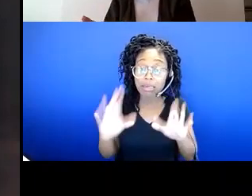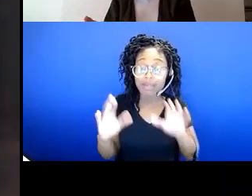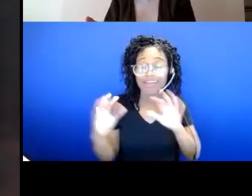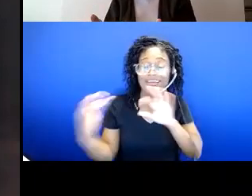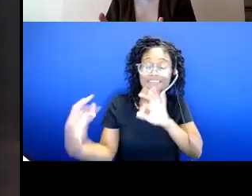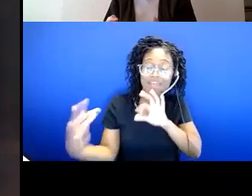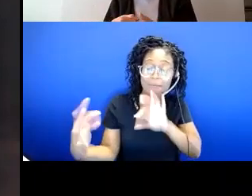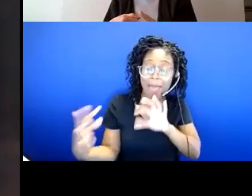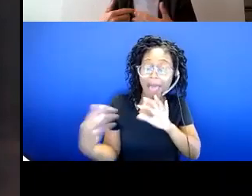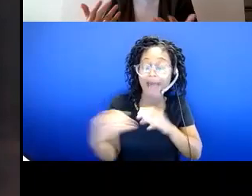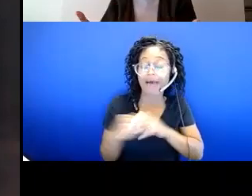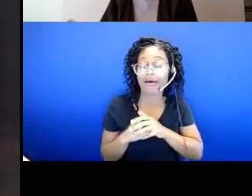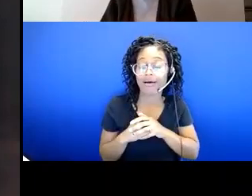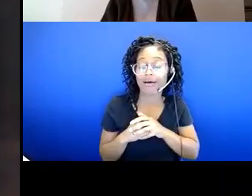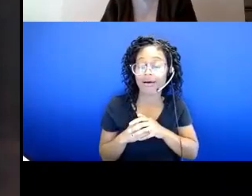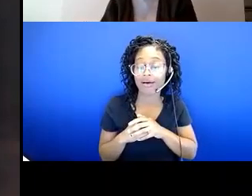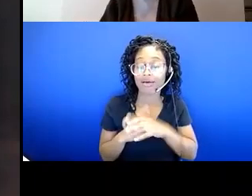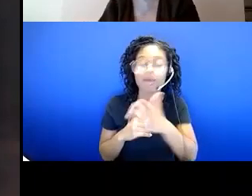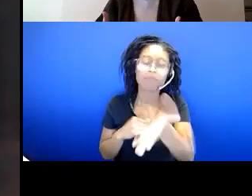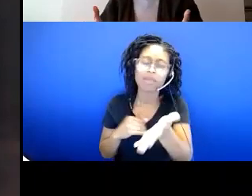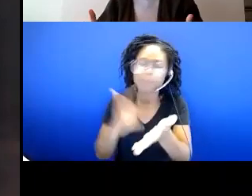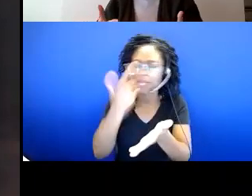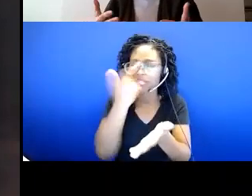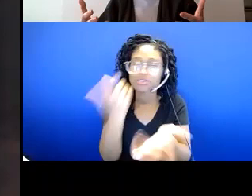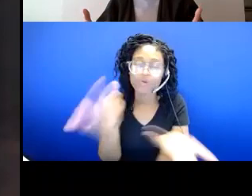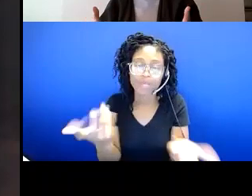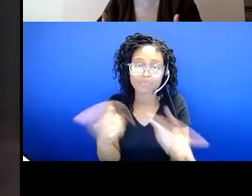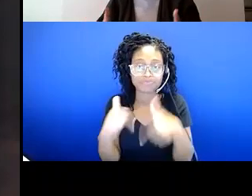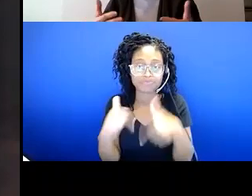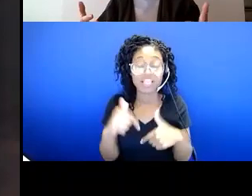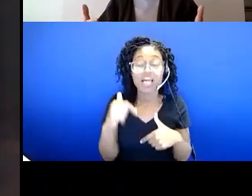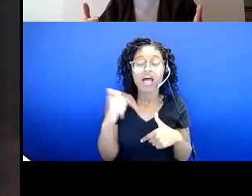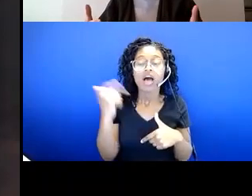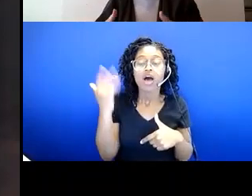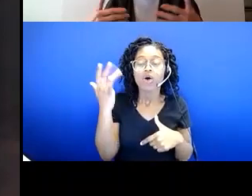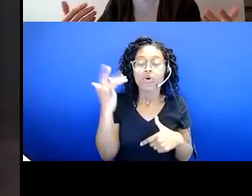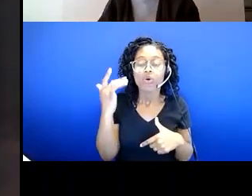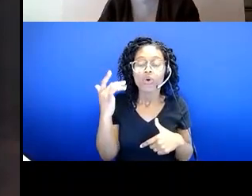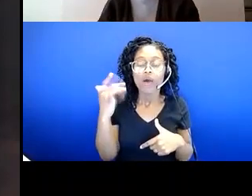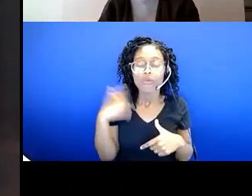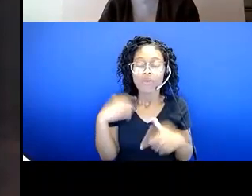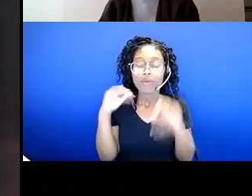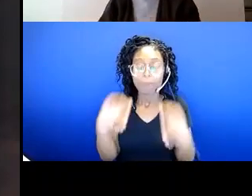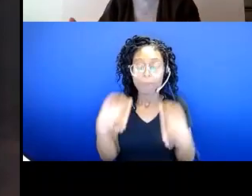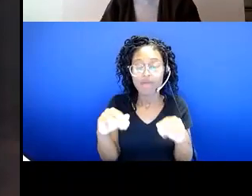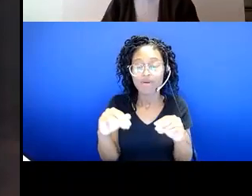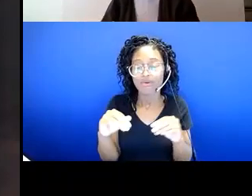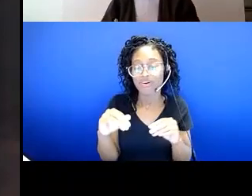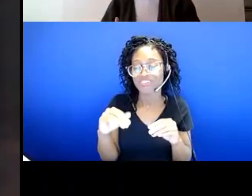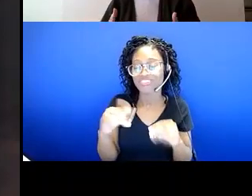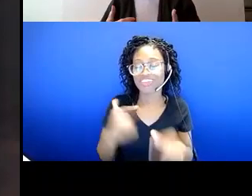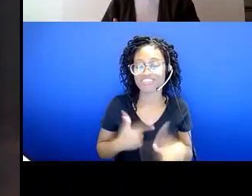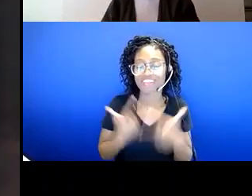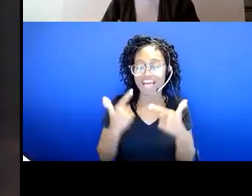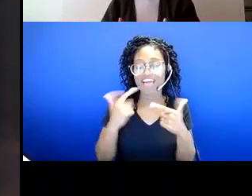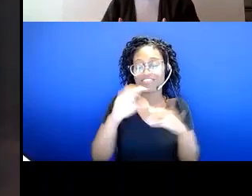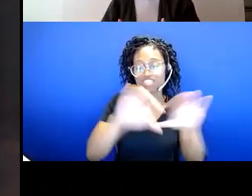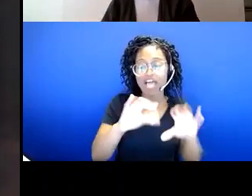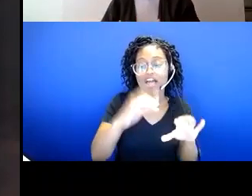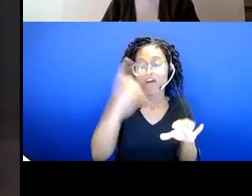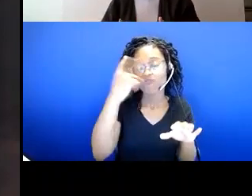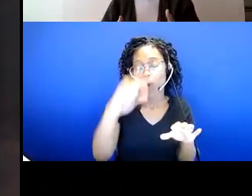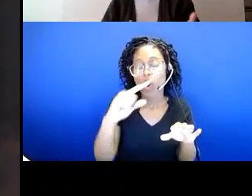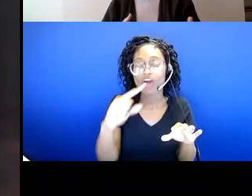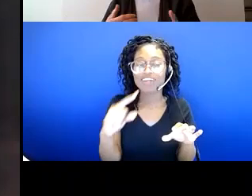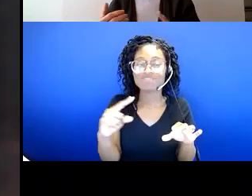or the live sessions is to have collective collaboration without feeling